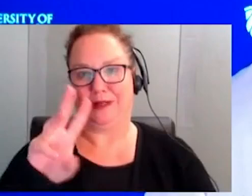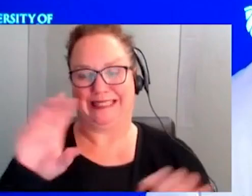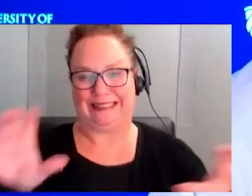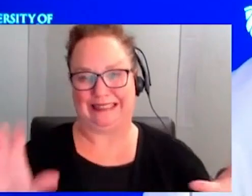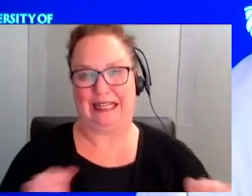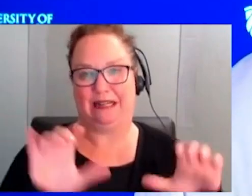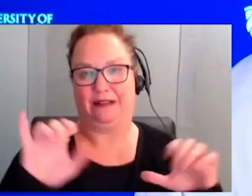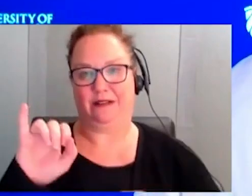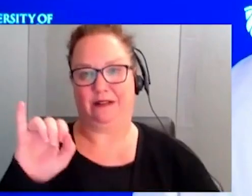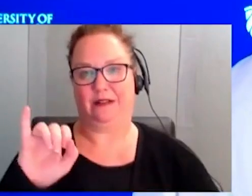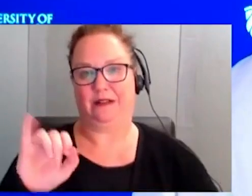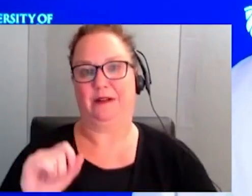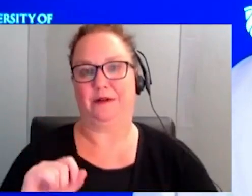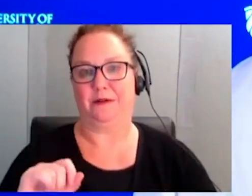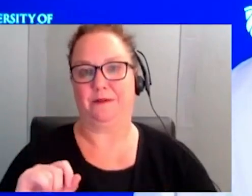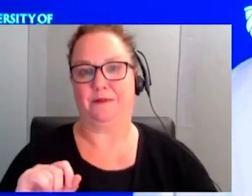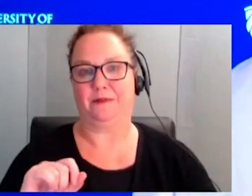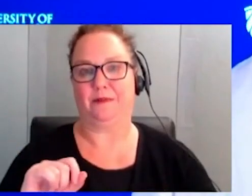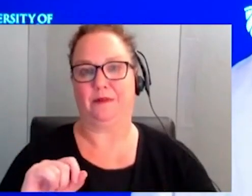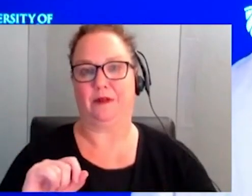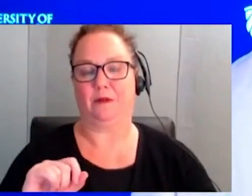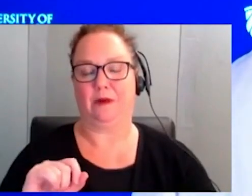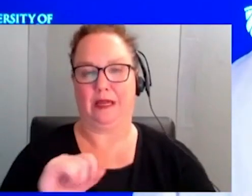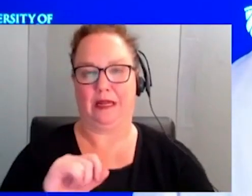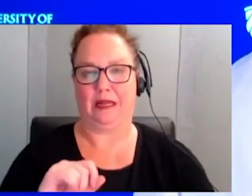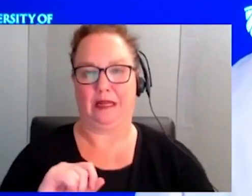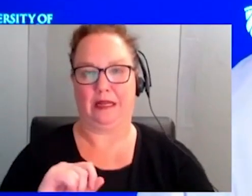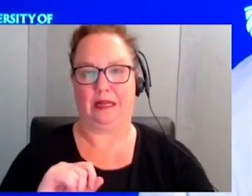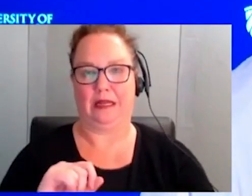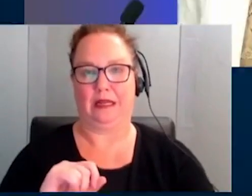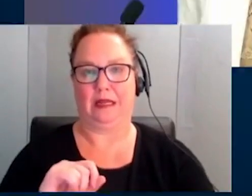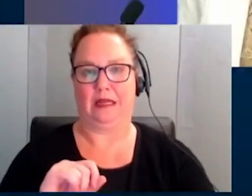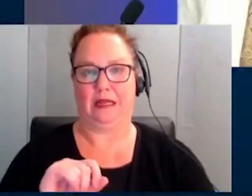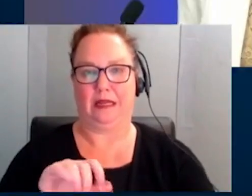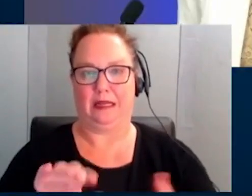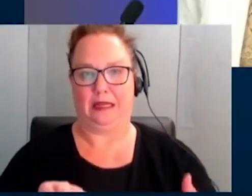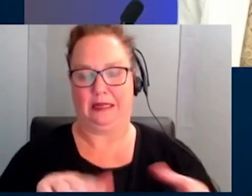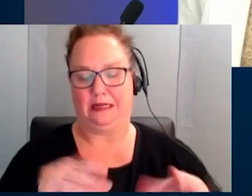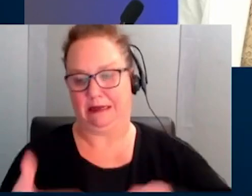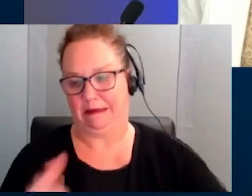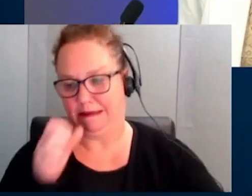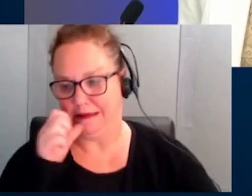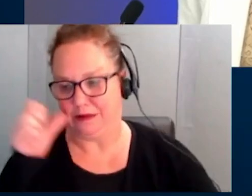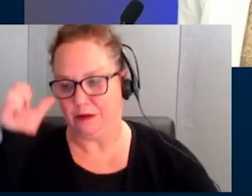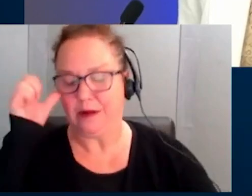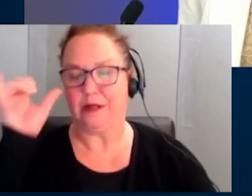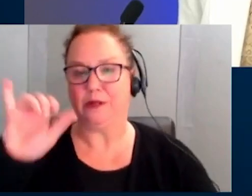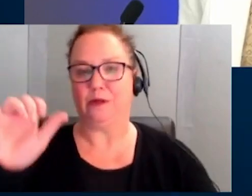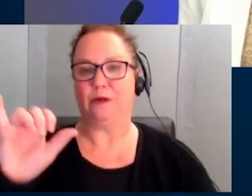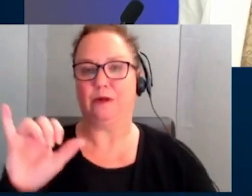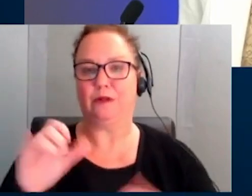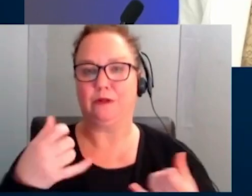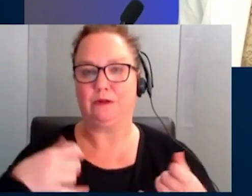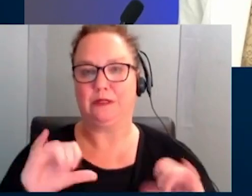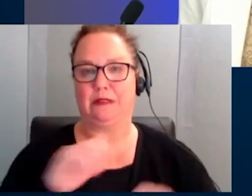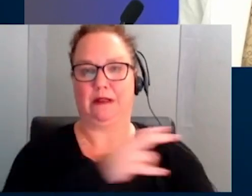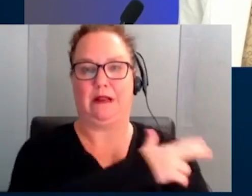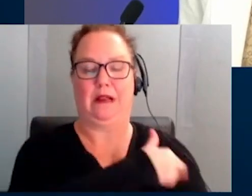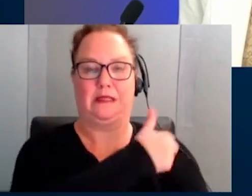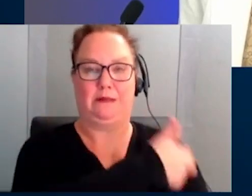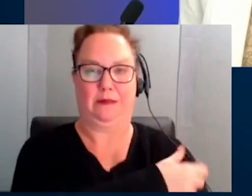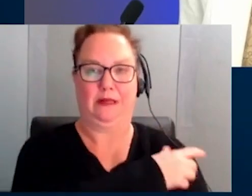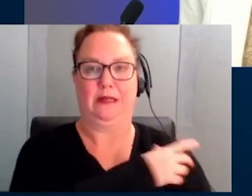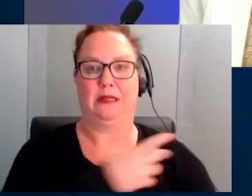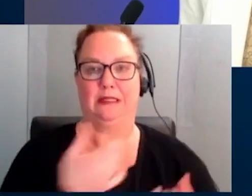our last inpatient death from COVID on December 8th as well. So we are still seeing hospitalizations. We are still